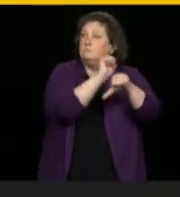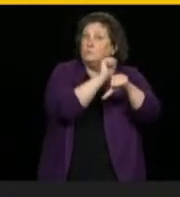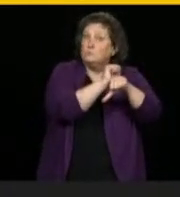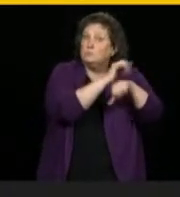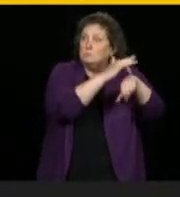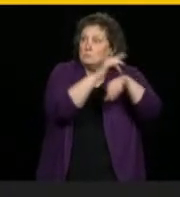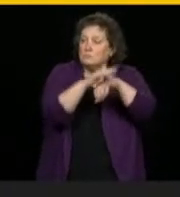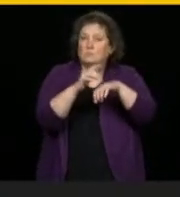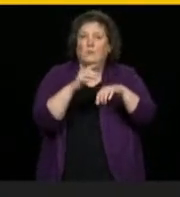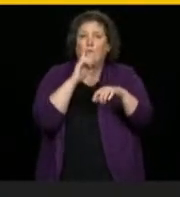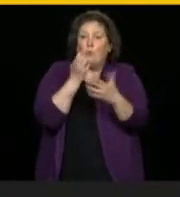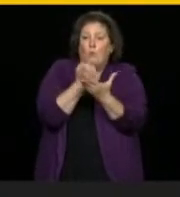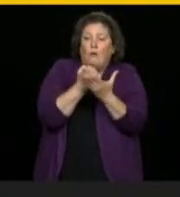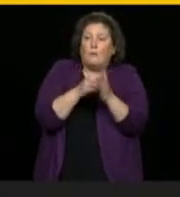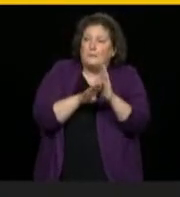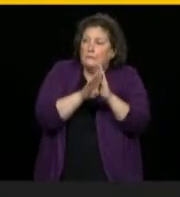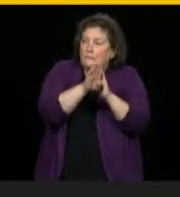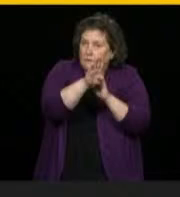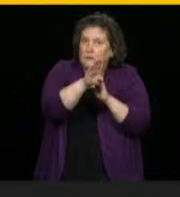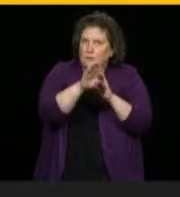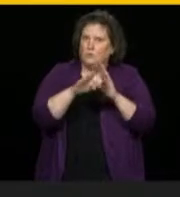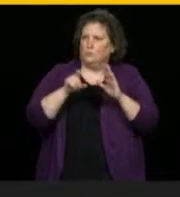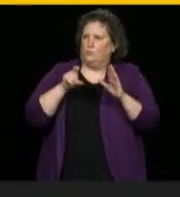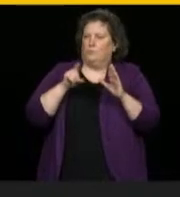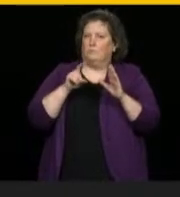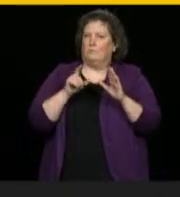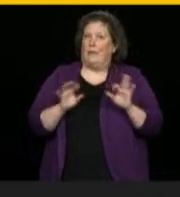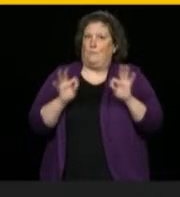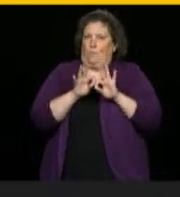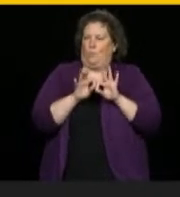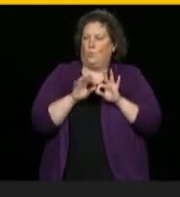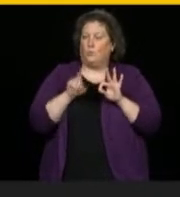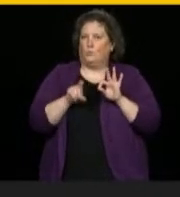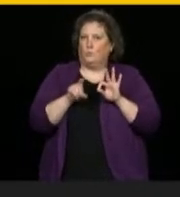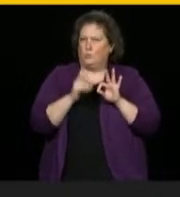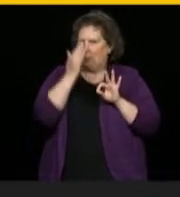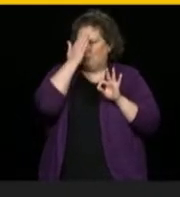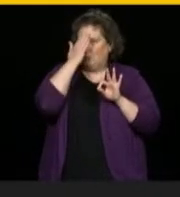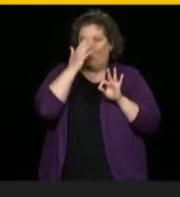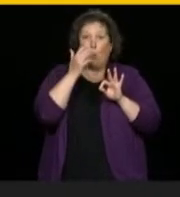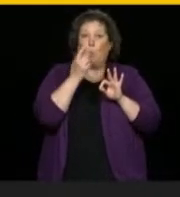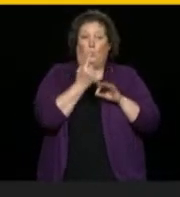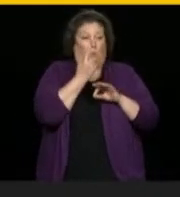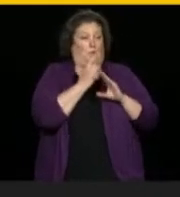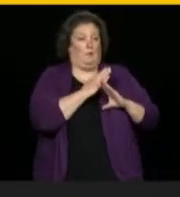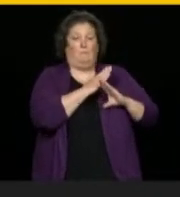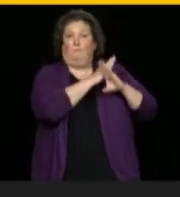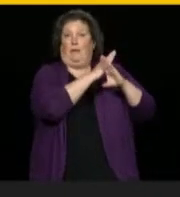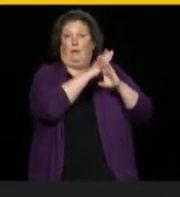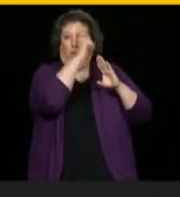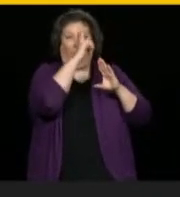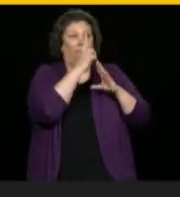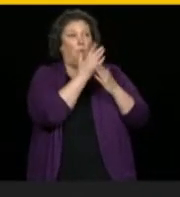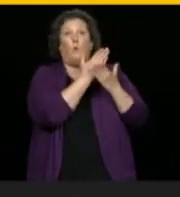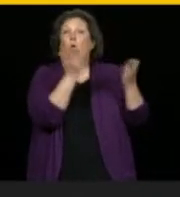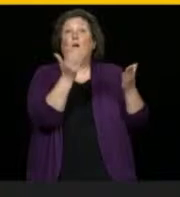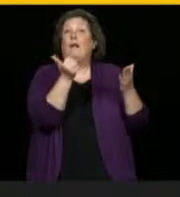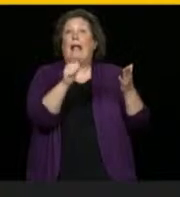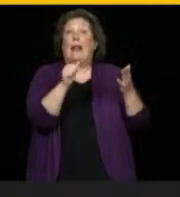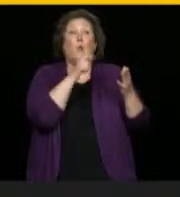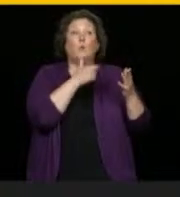need to know that one of the significant barriers to everyone participating is access to